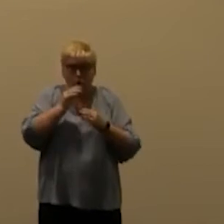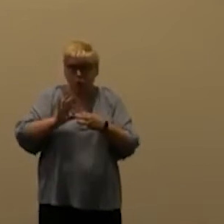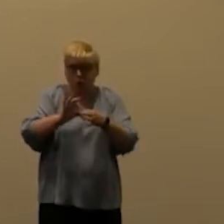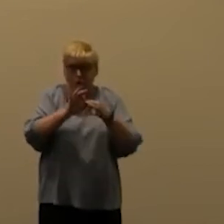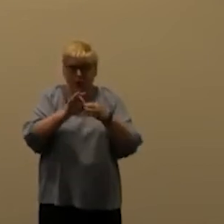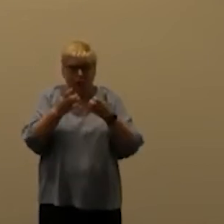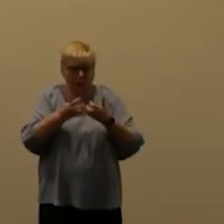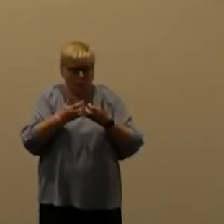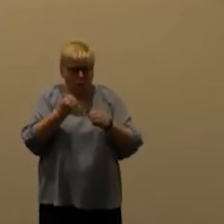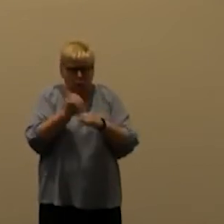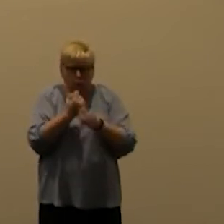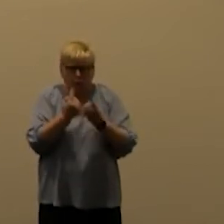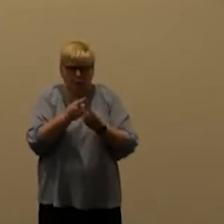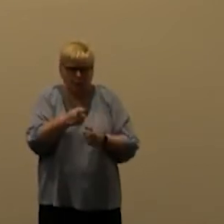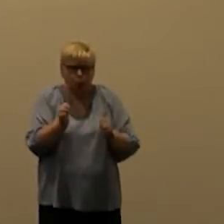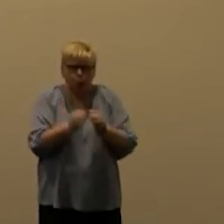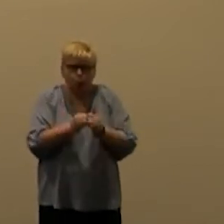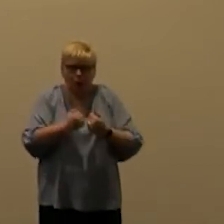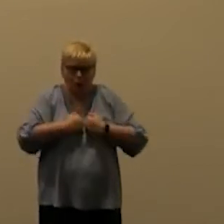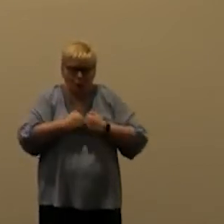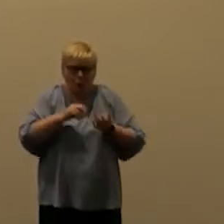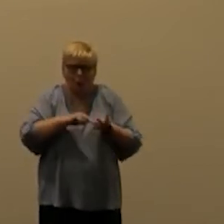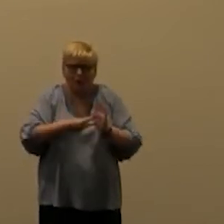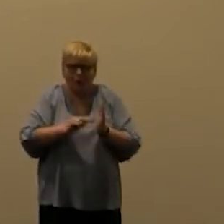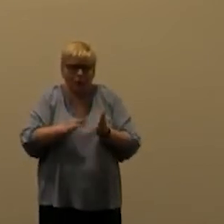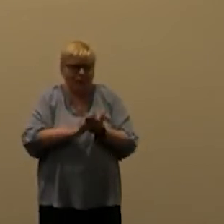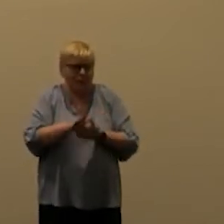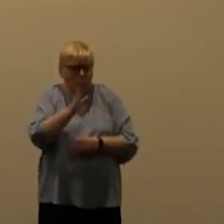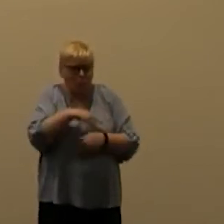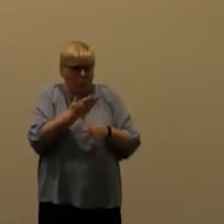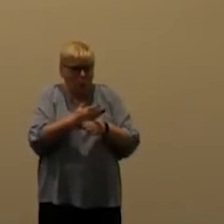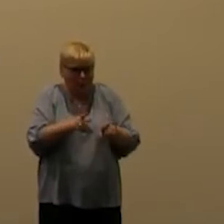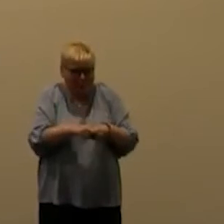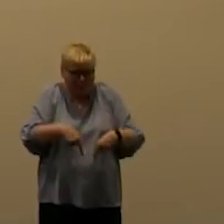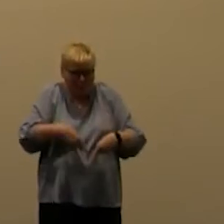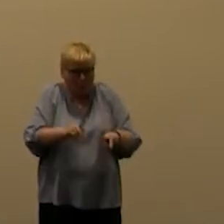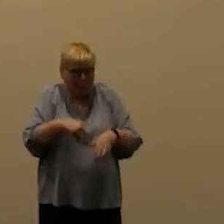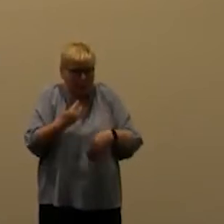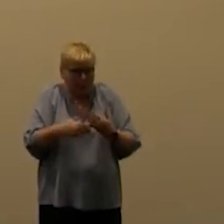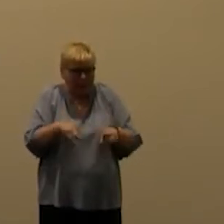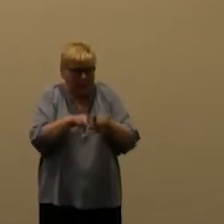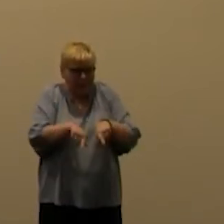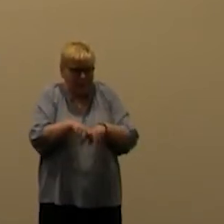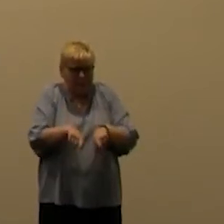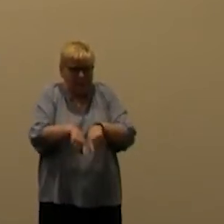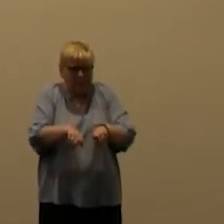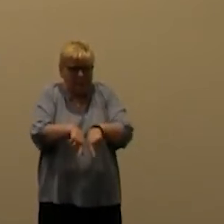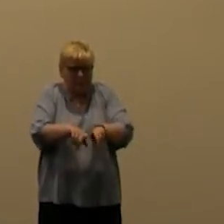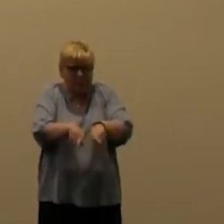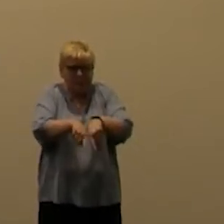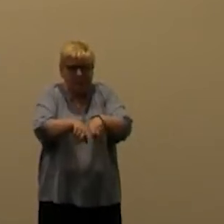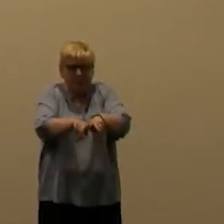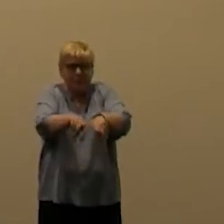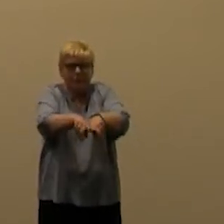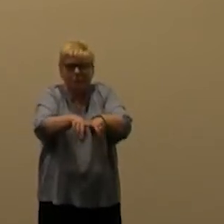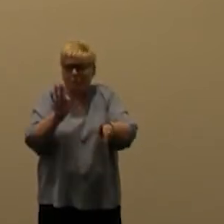do things a certain way that suit our organisation, we get everyone on the same page. We want to give space for innovation.